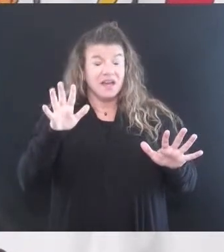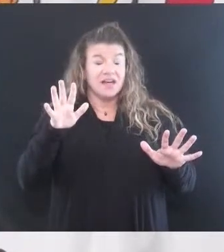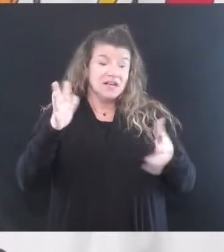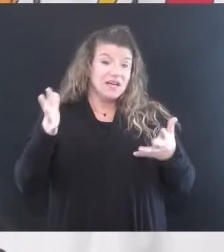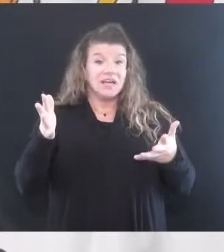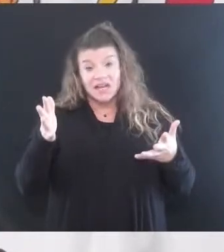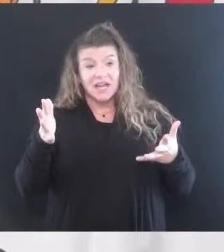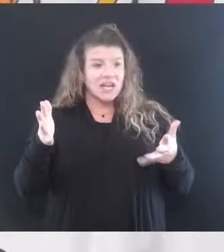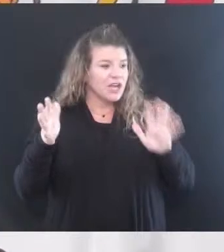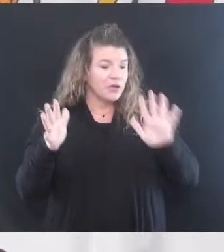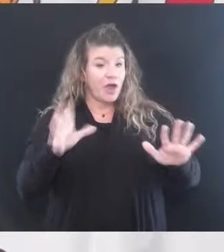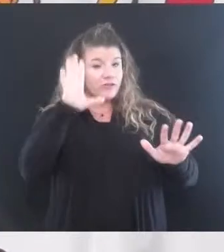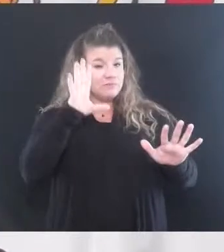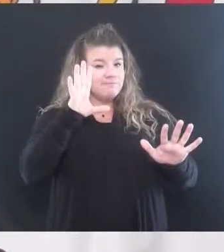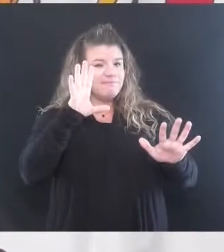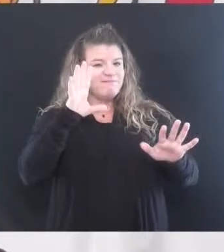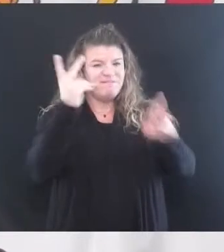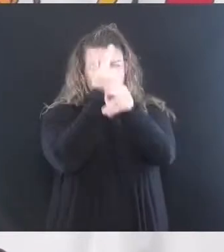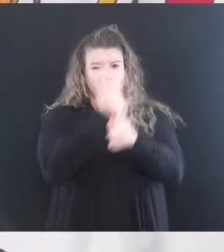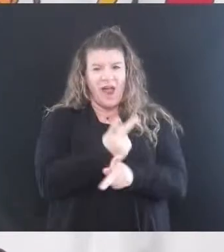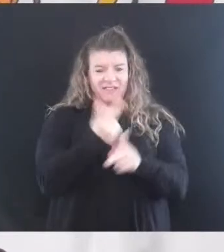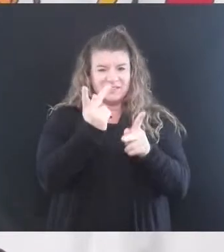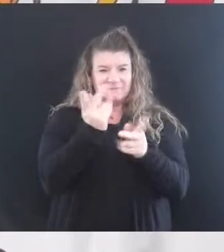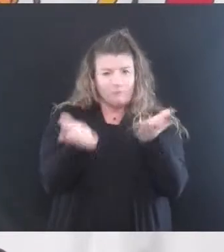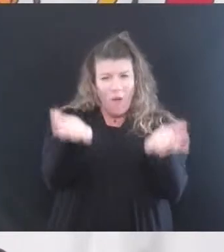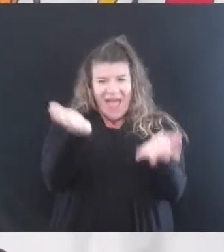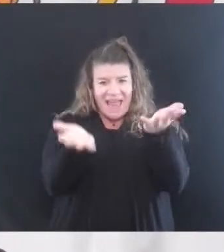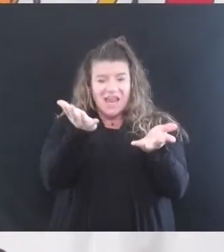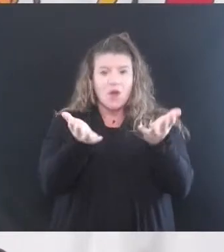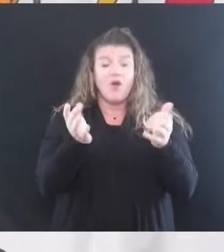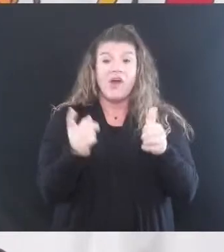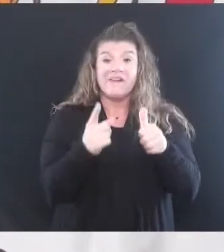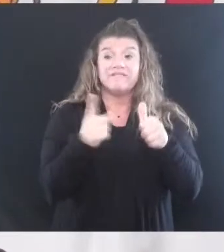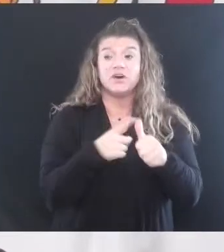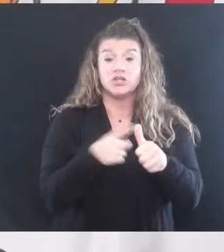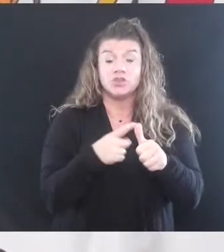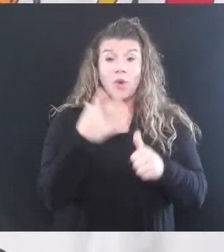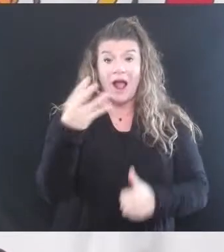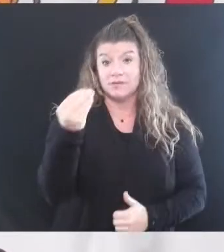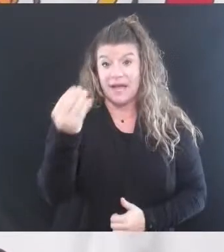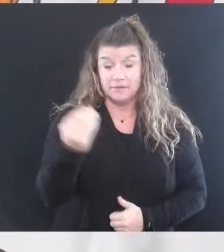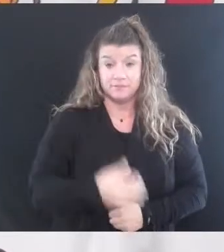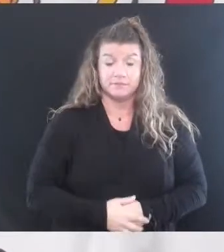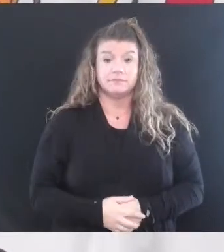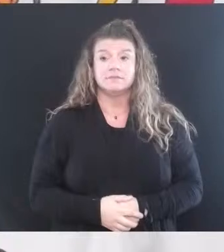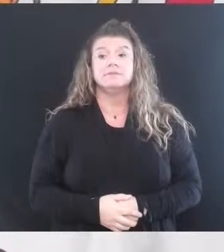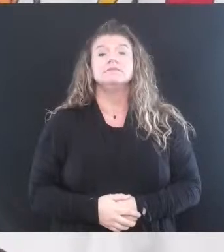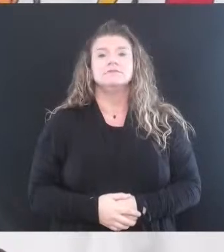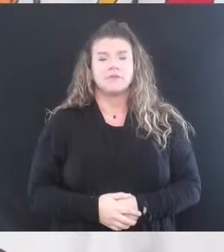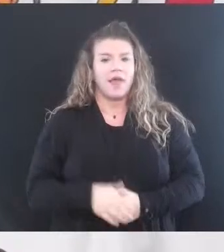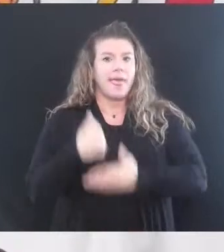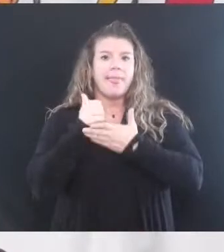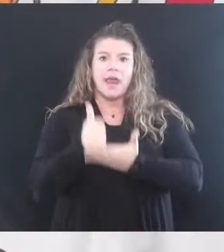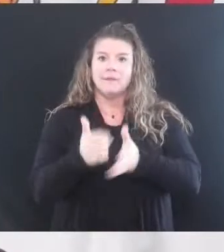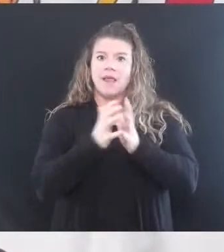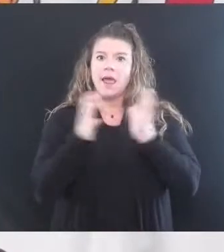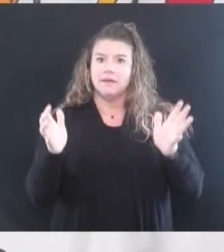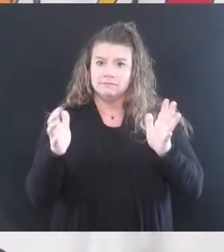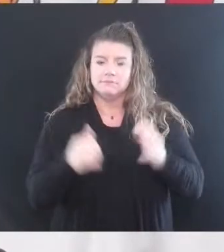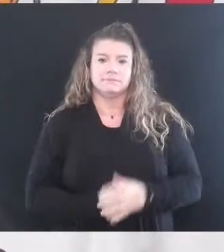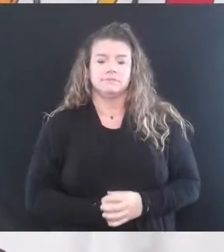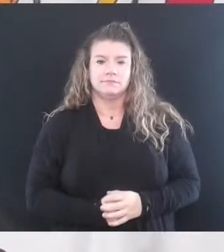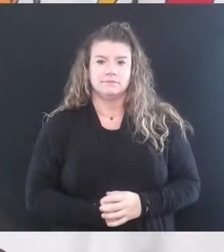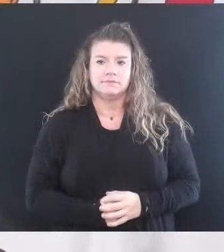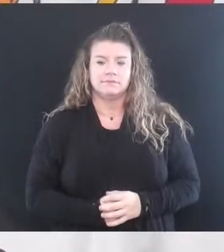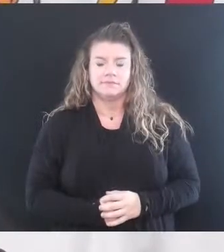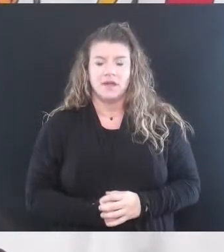what you got to weigh out. First of all, we're outside, and that helps tremendously.